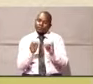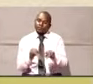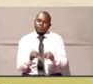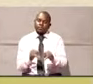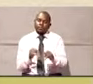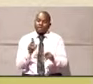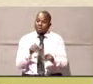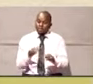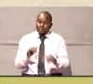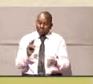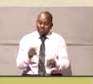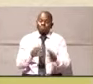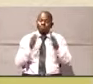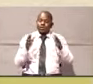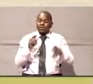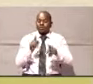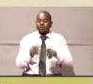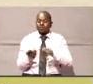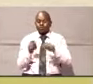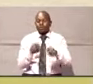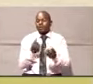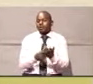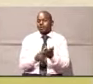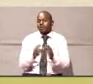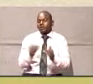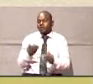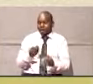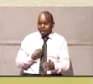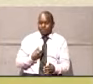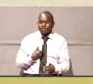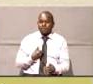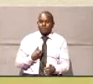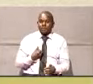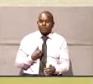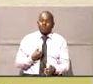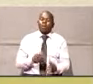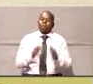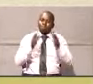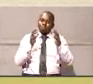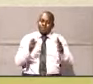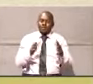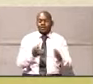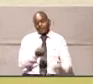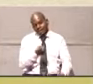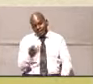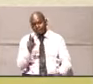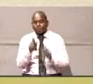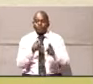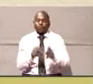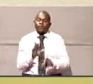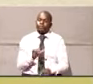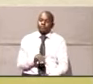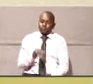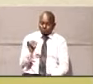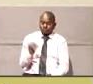if I'm not wrong, the second biggest population of foreigners were in this country. So you already have a very huge big number of people that wants to go